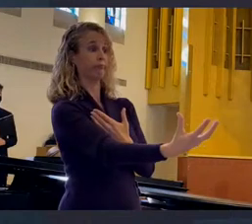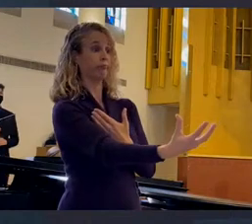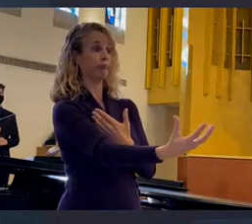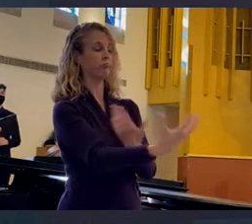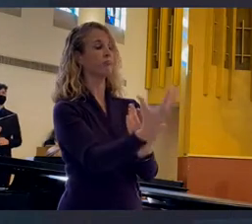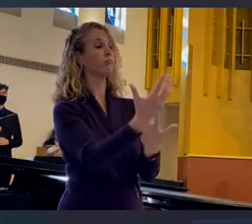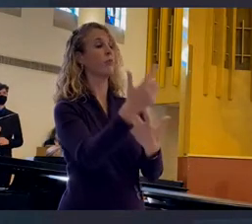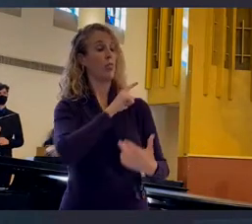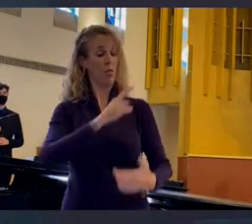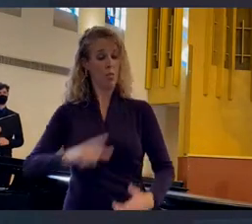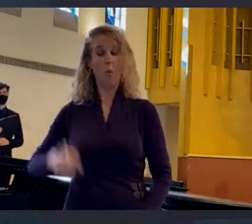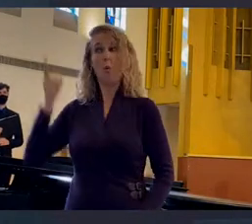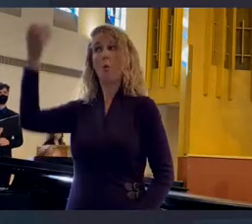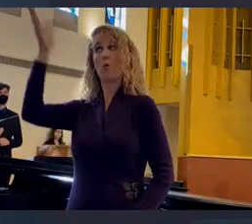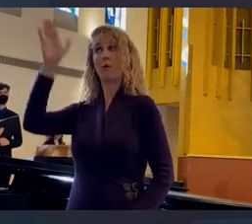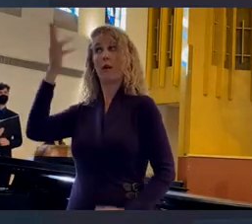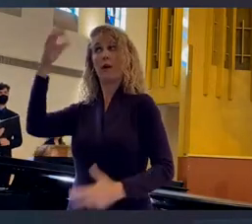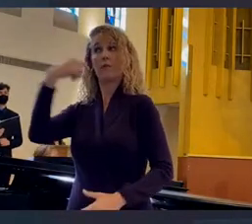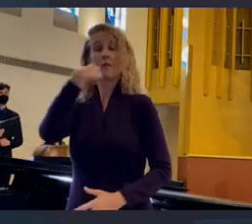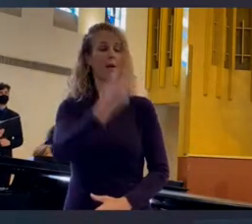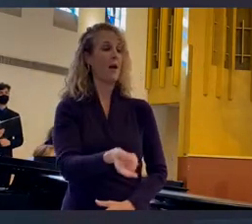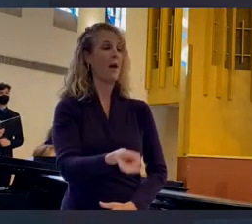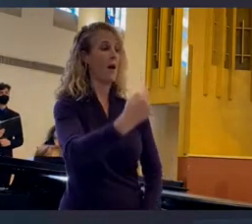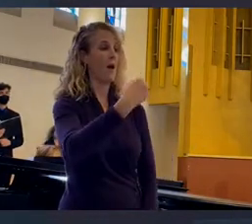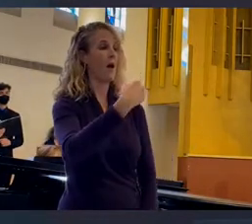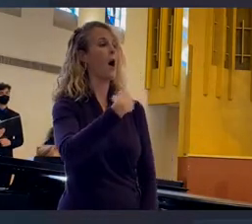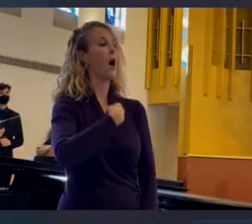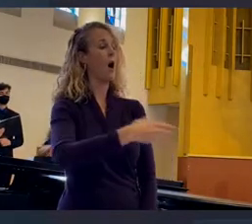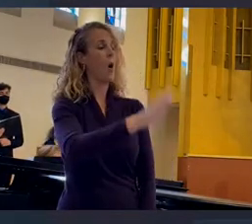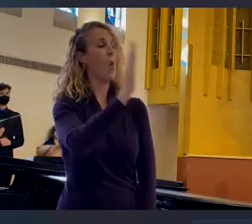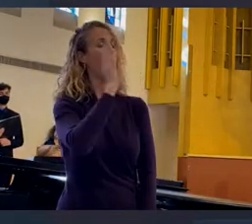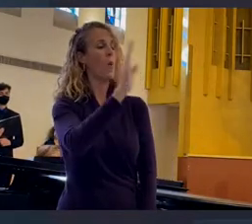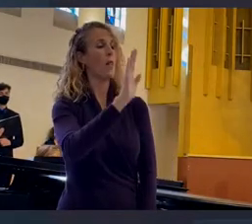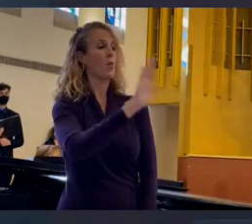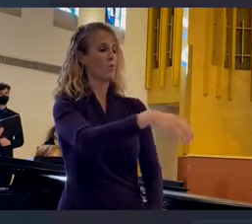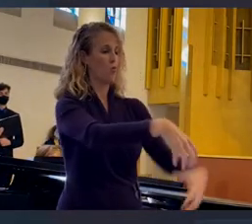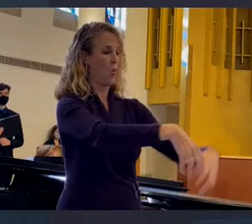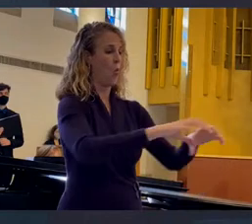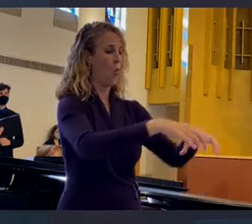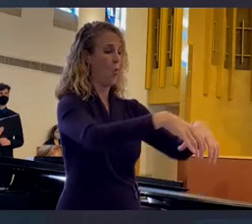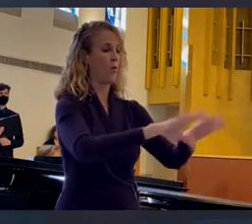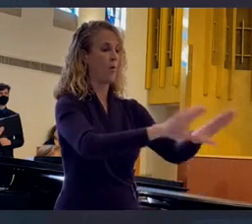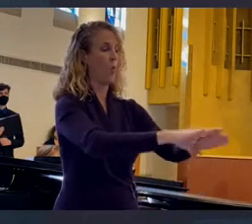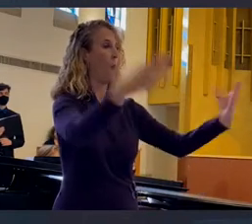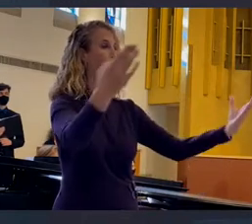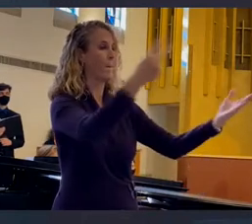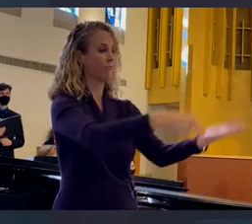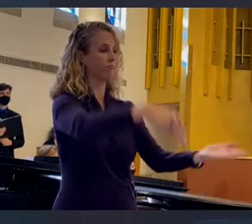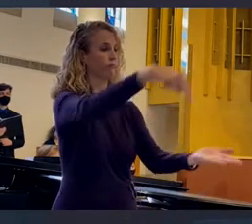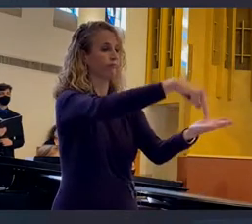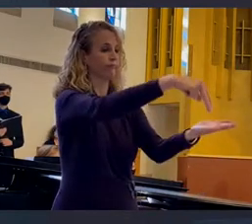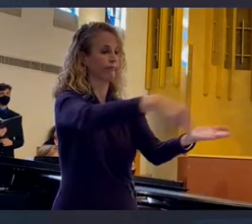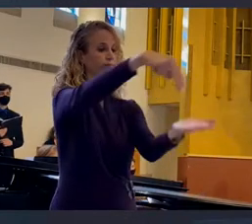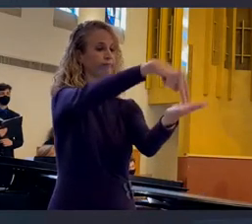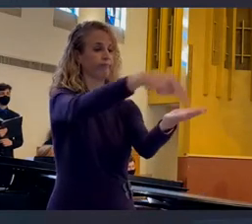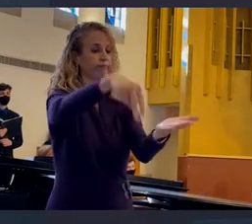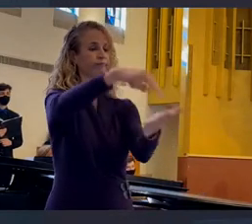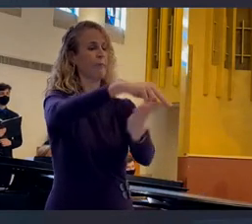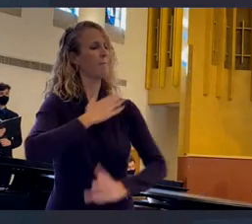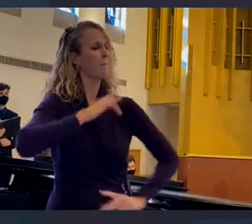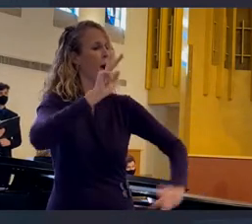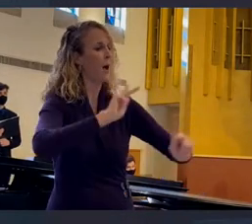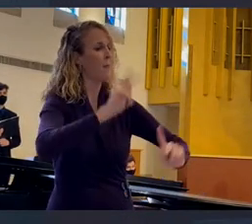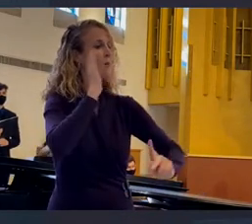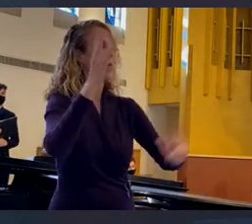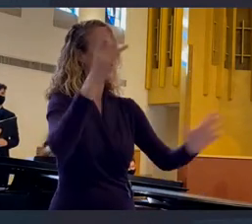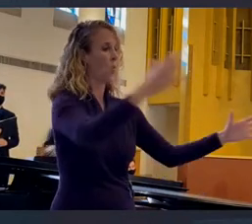them, thus said the Lord God, I am going to open your graves and lift you out of the graves, O my people, and